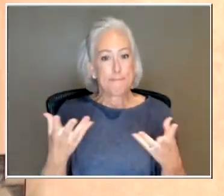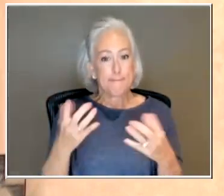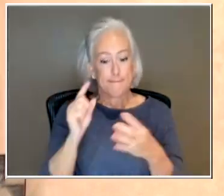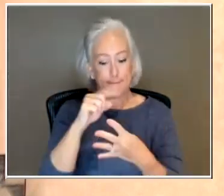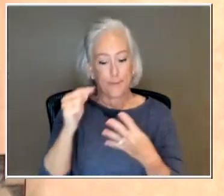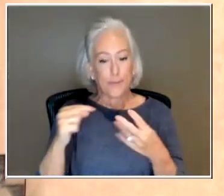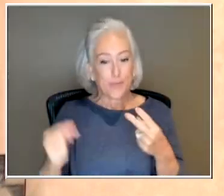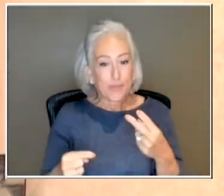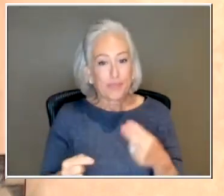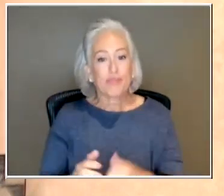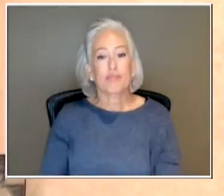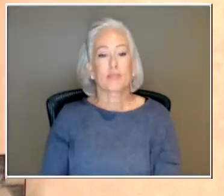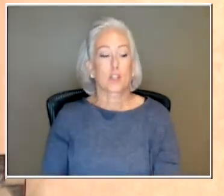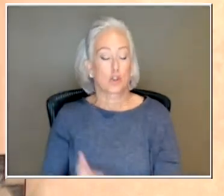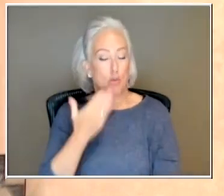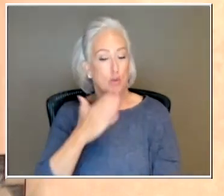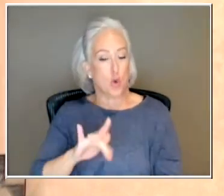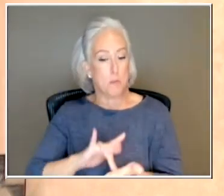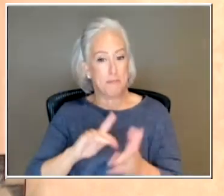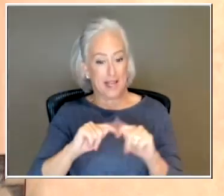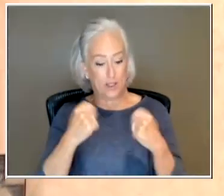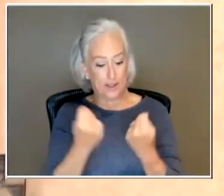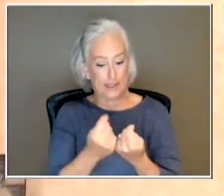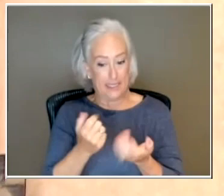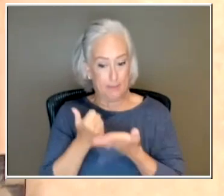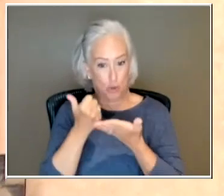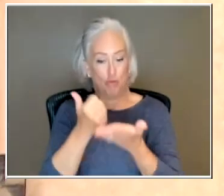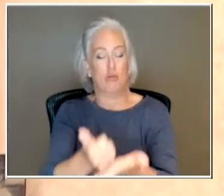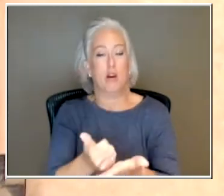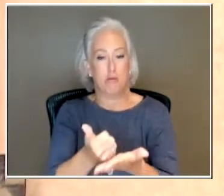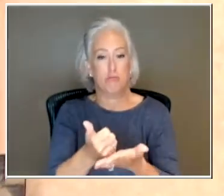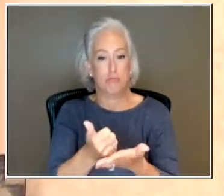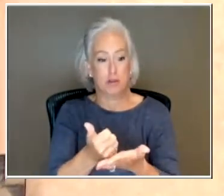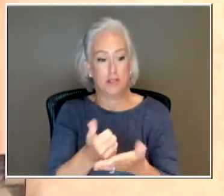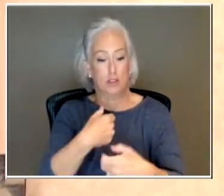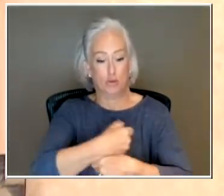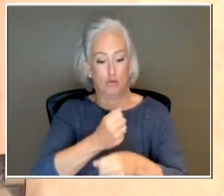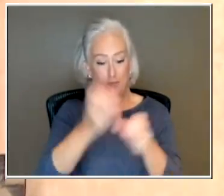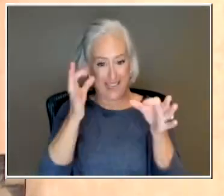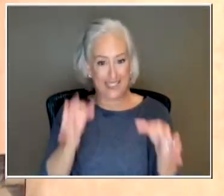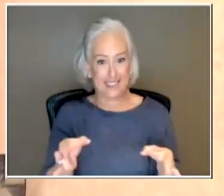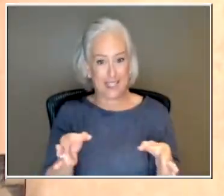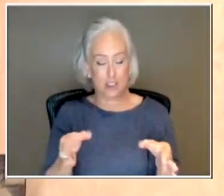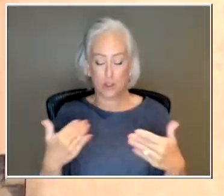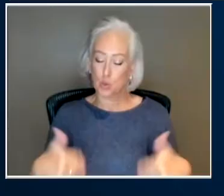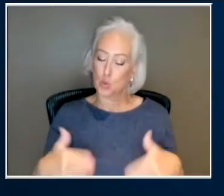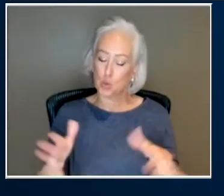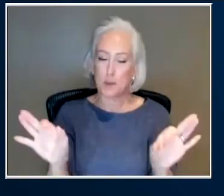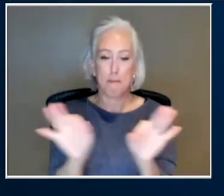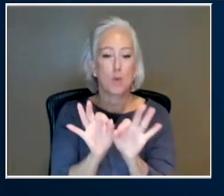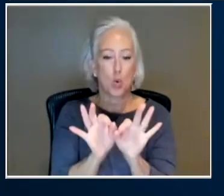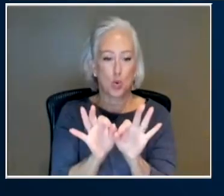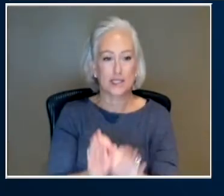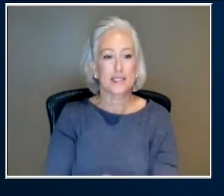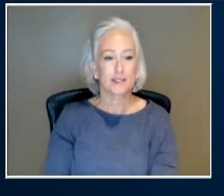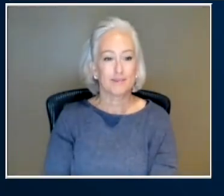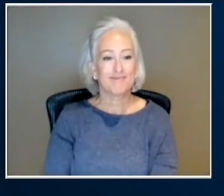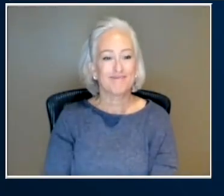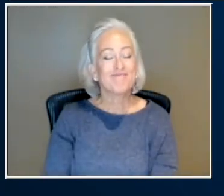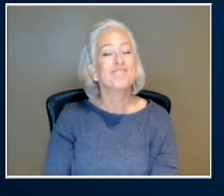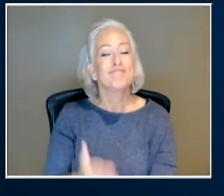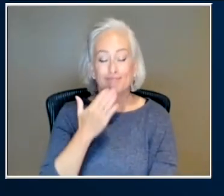a good medical team to help you get there and make those decisions is so very important. Yeah, a lot of good options, and you